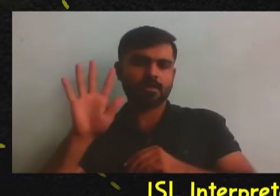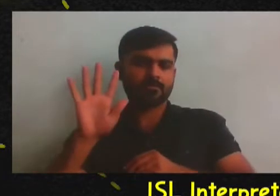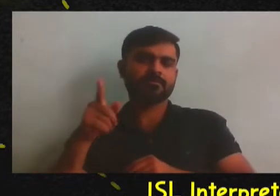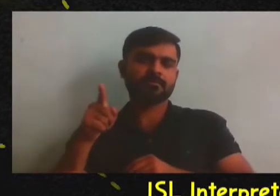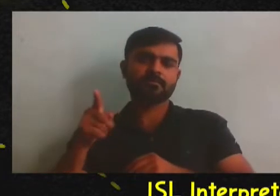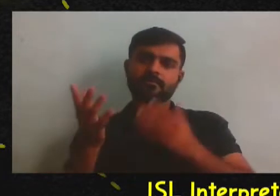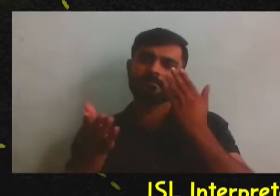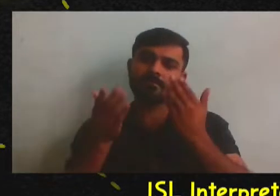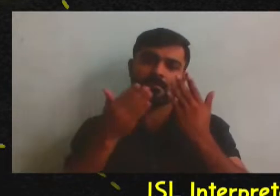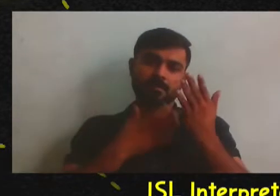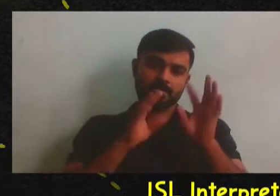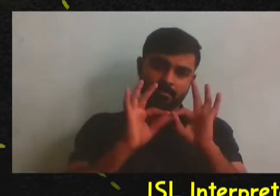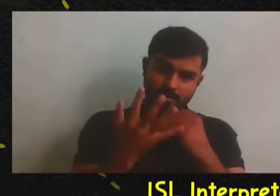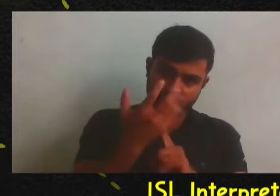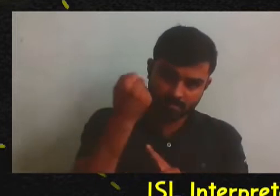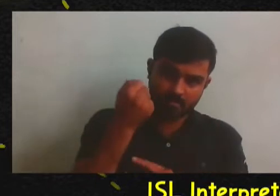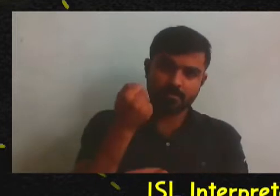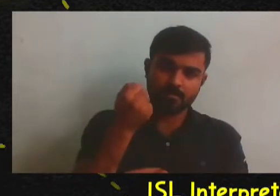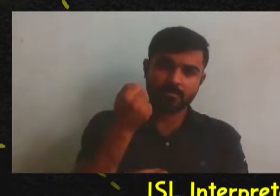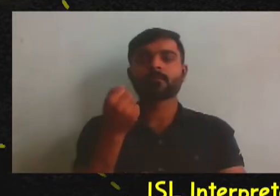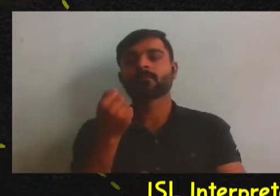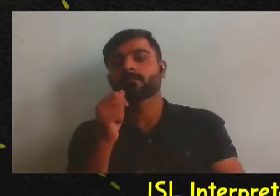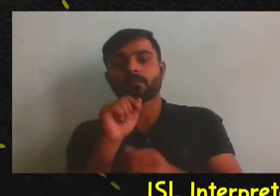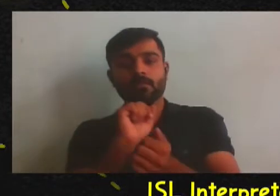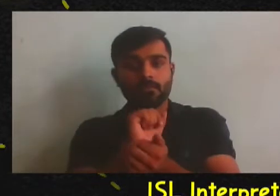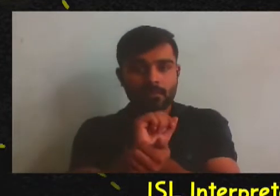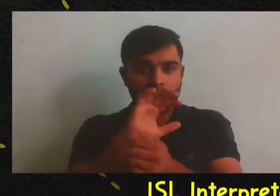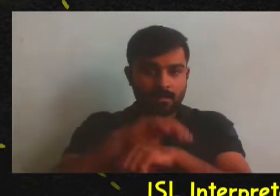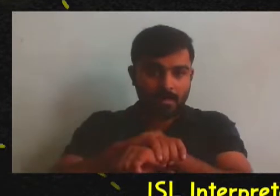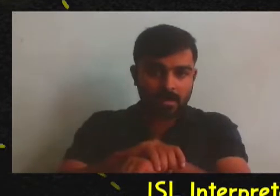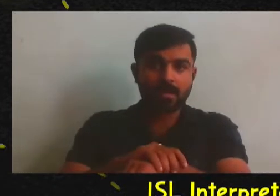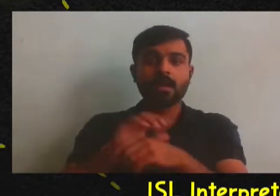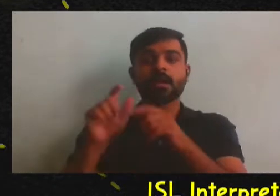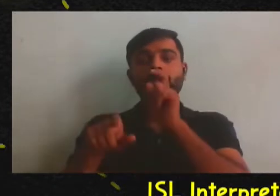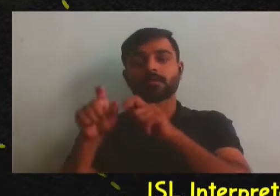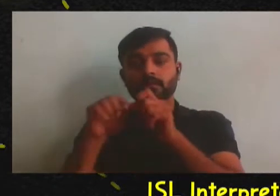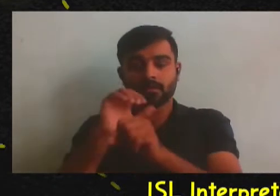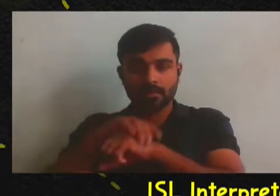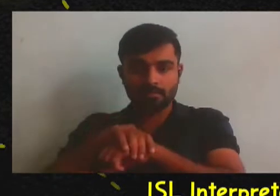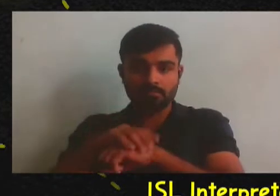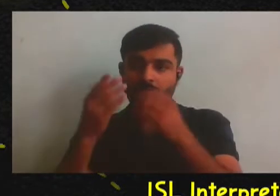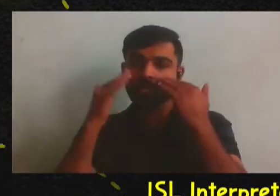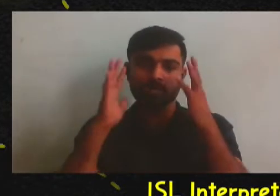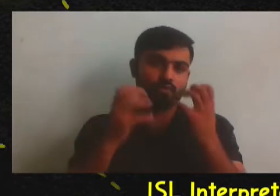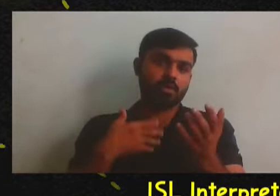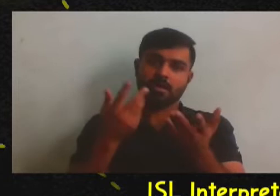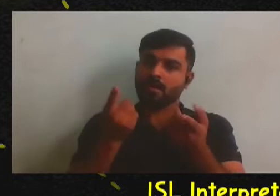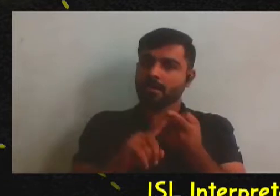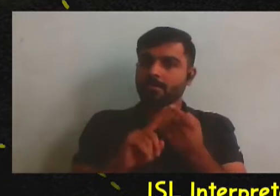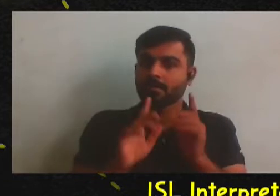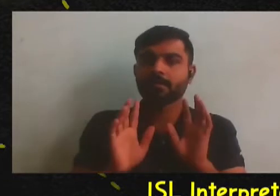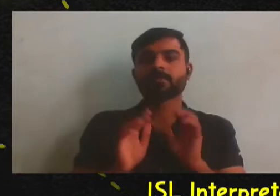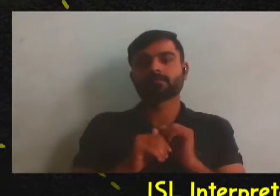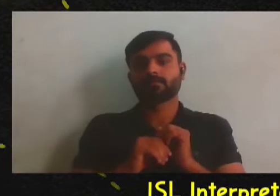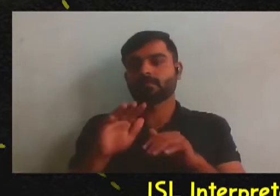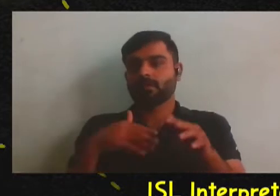my family find out? Will the police find out? Will my employers find out? And I don't want that to happen. And